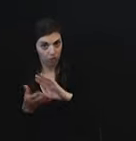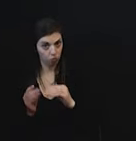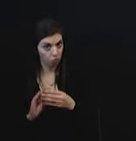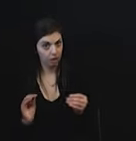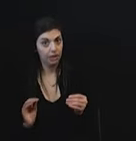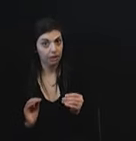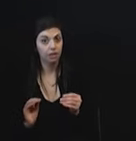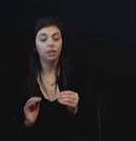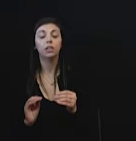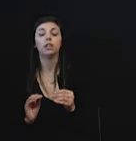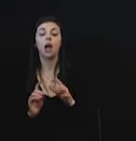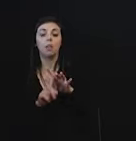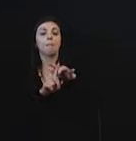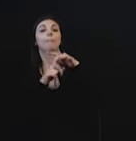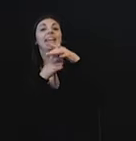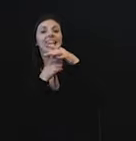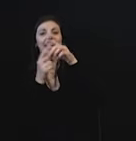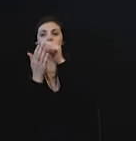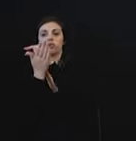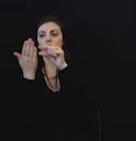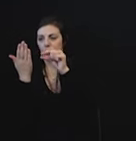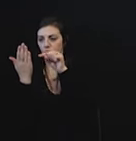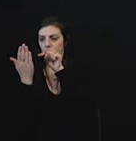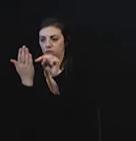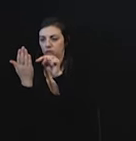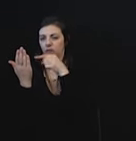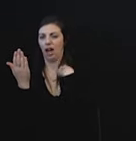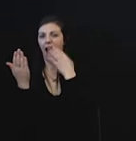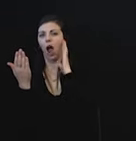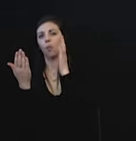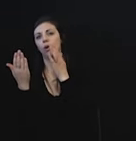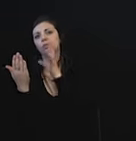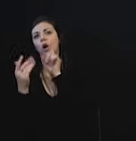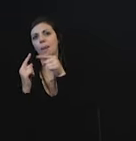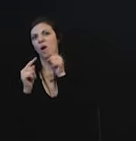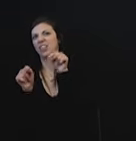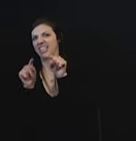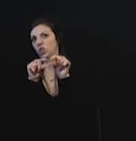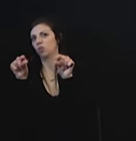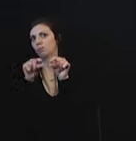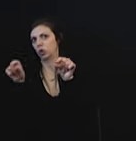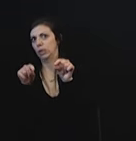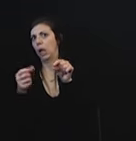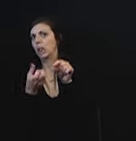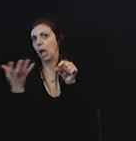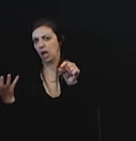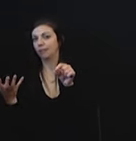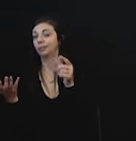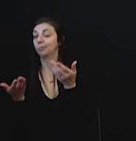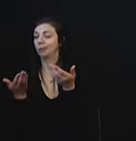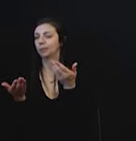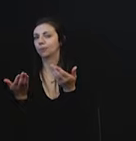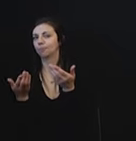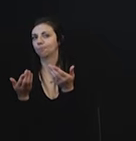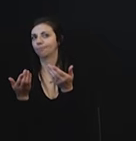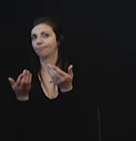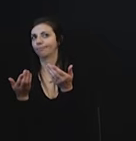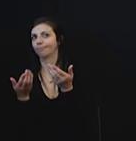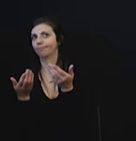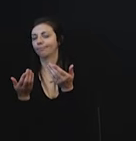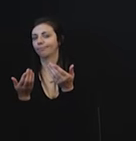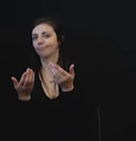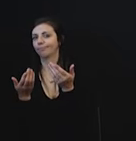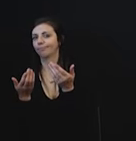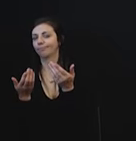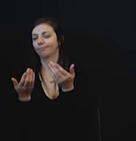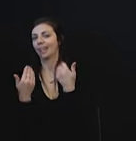you look at the beginning of the scripture, I'm going to be referring back and forth to the scripture a lot. So I would encourage you, if you have your Bibles or a